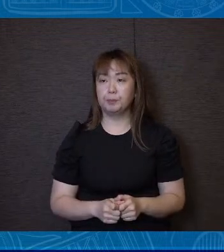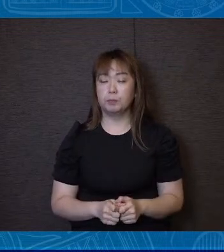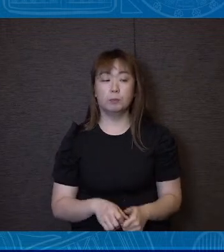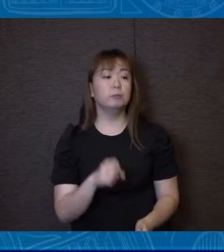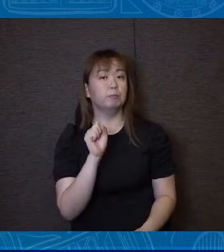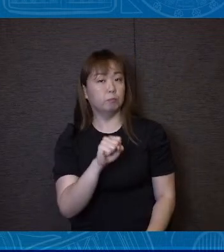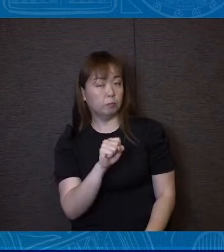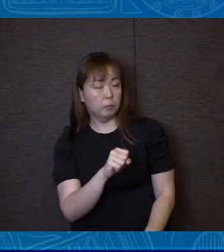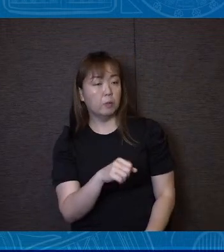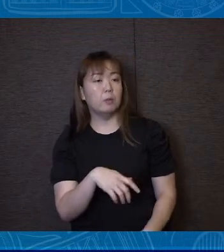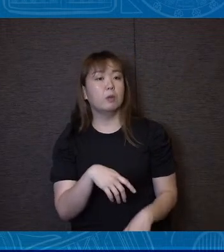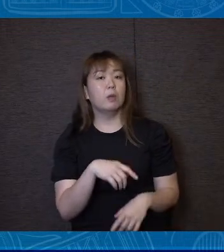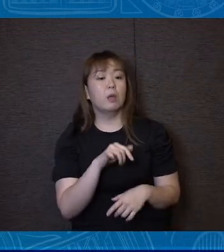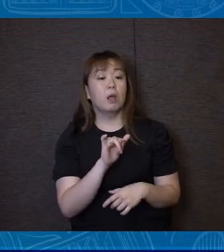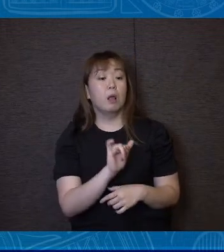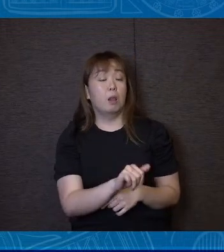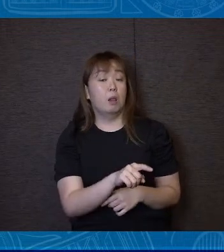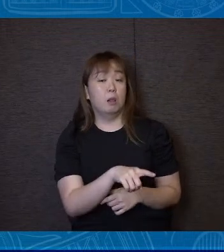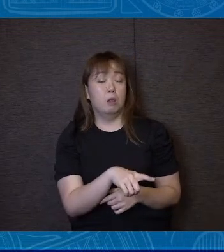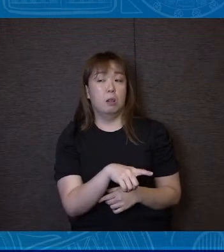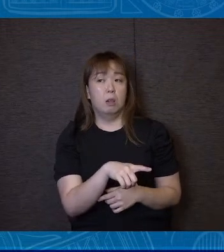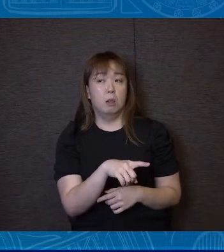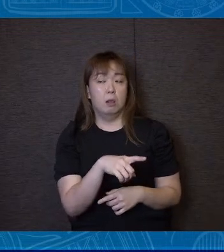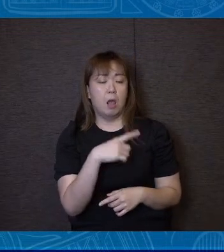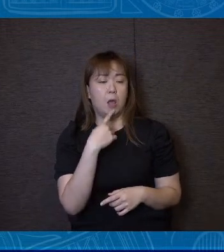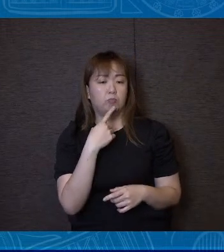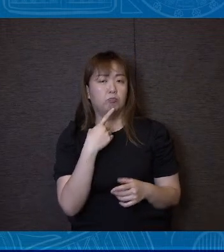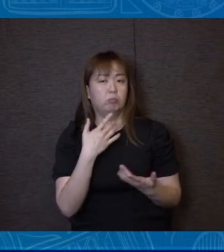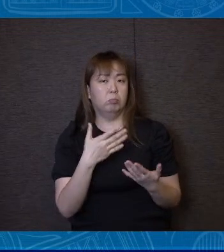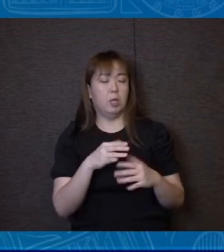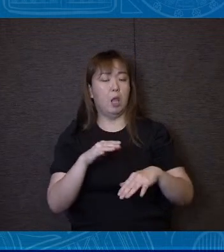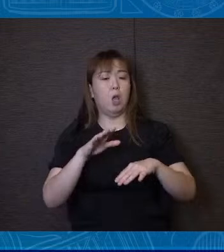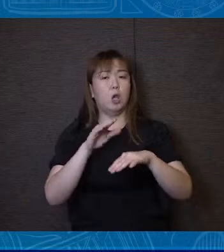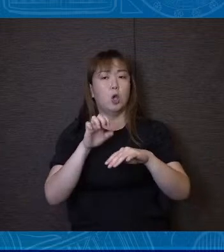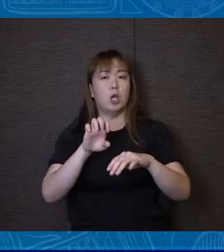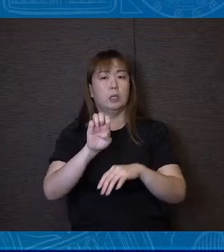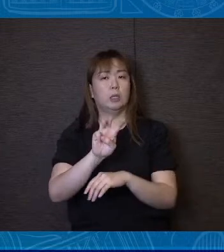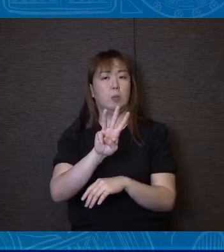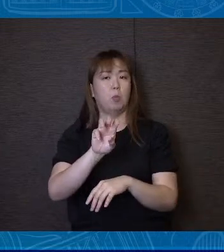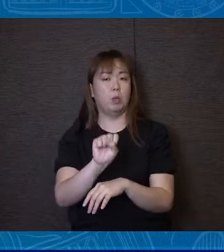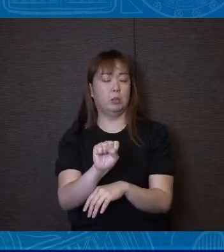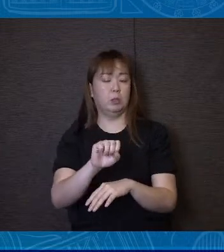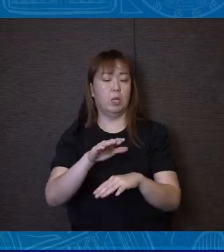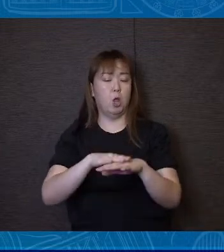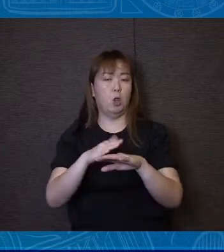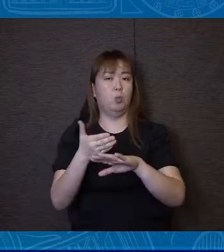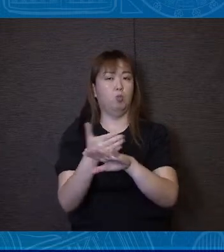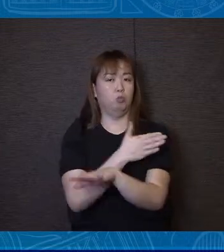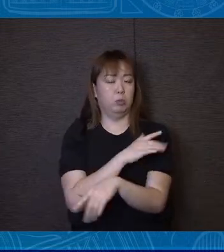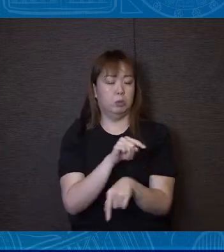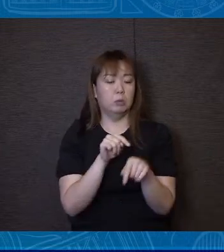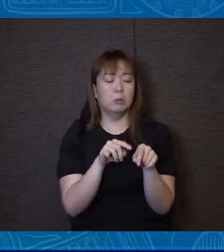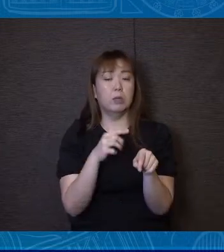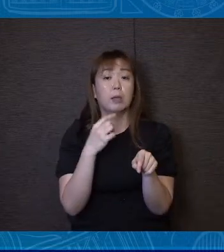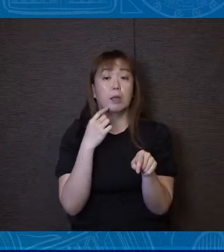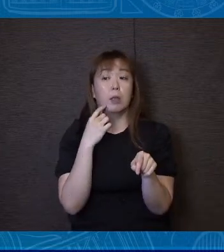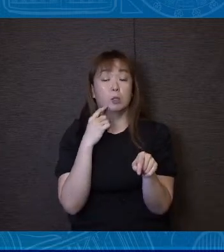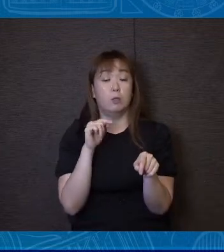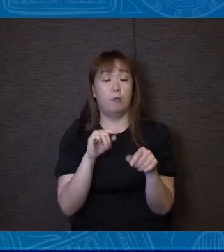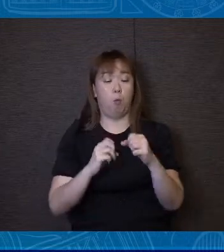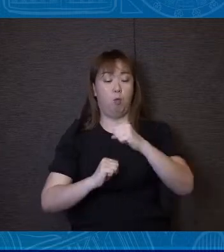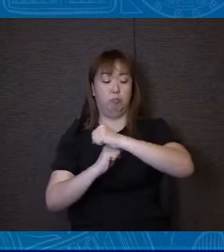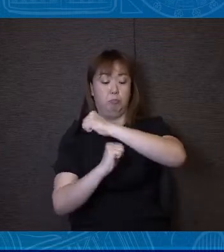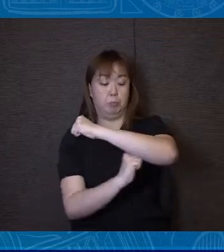reflected at the Early Warnings for All initiative because, of course, for Pillar 4, which is very much